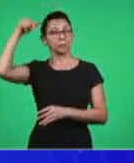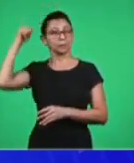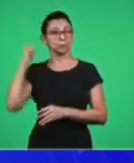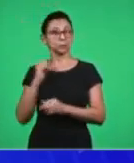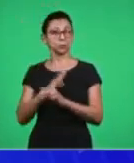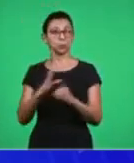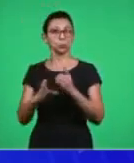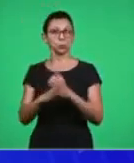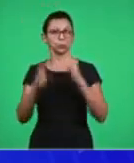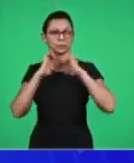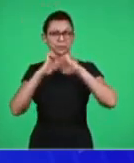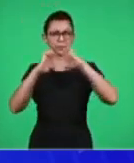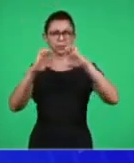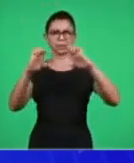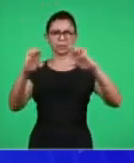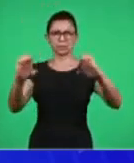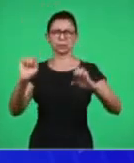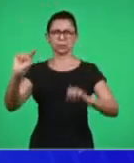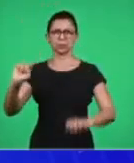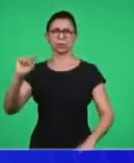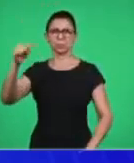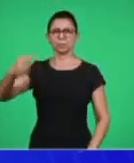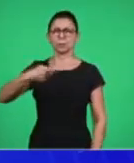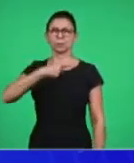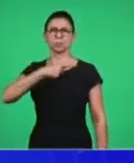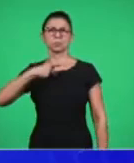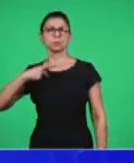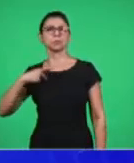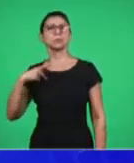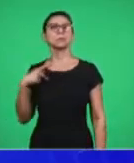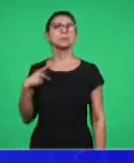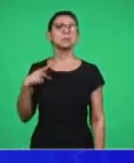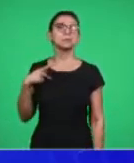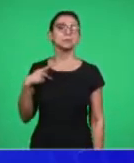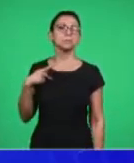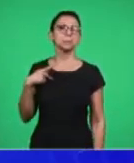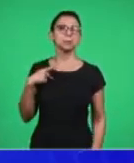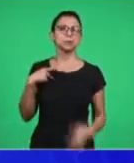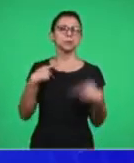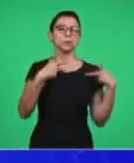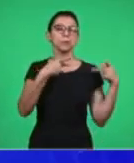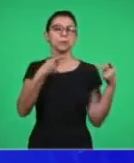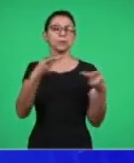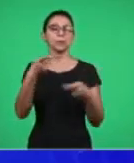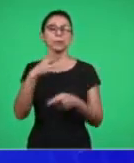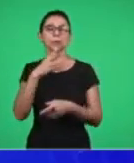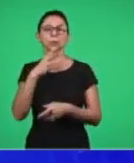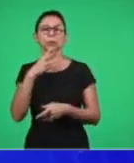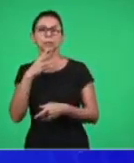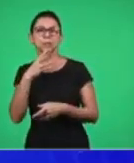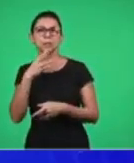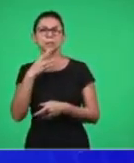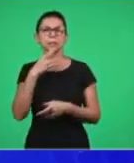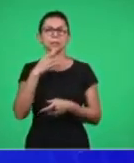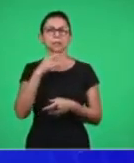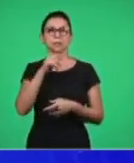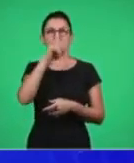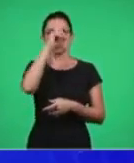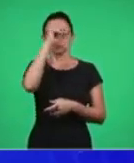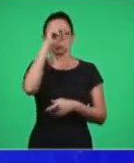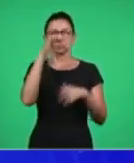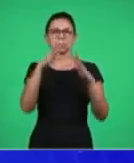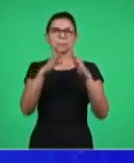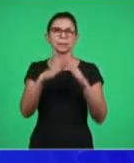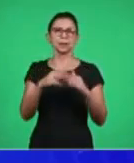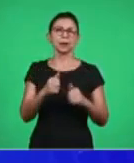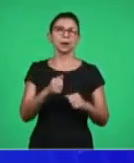reception room where there was an evangelistic service, and soon after the pastors went through the hospital praying for the